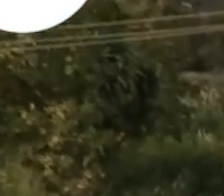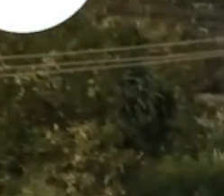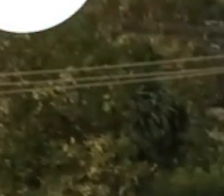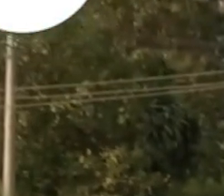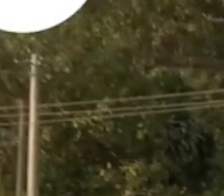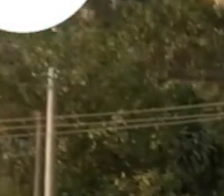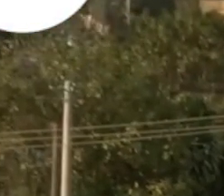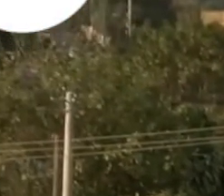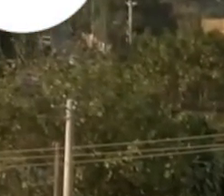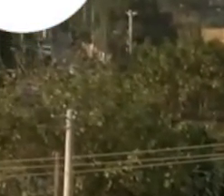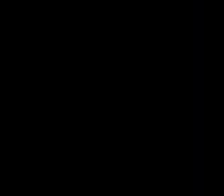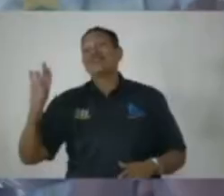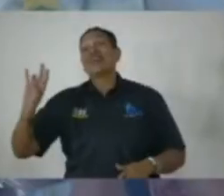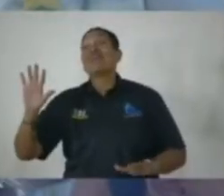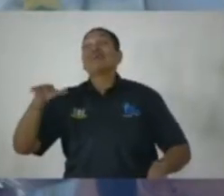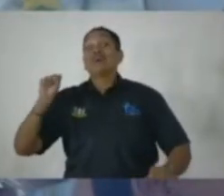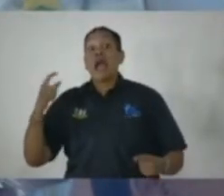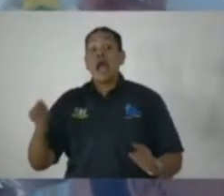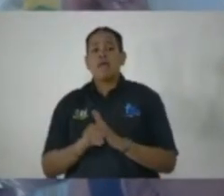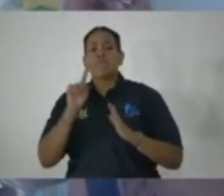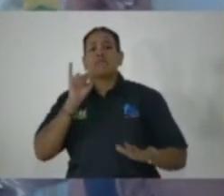The advertisement they loaded